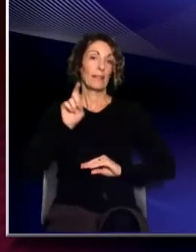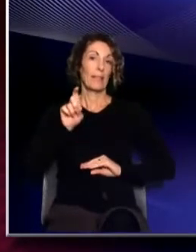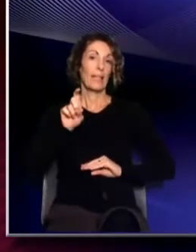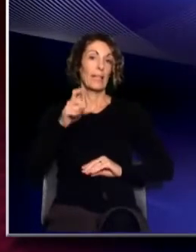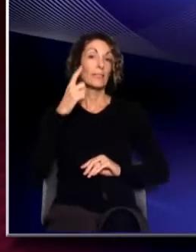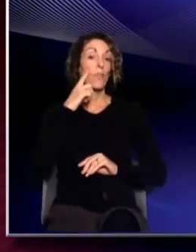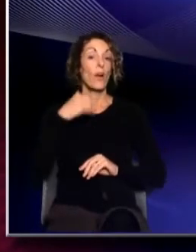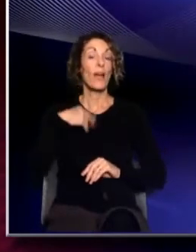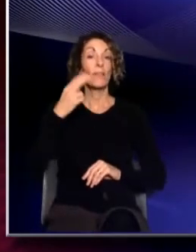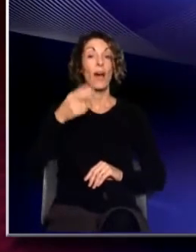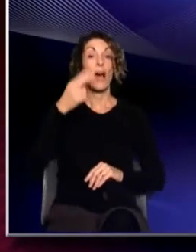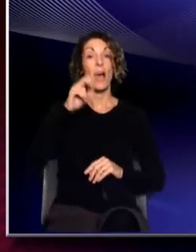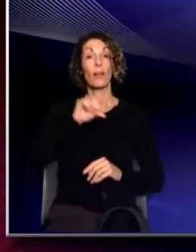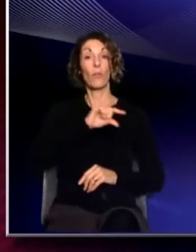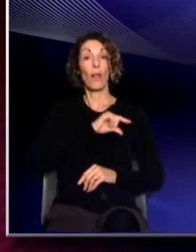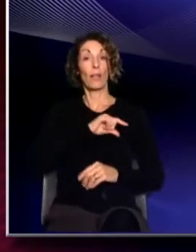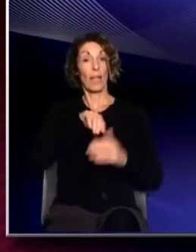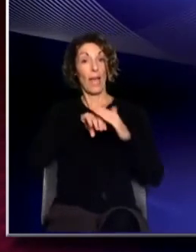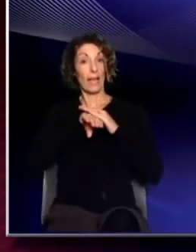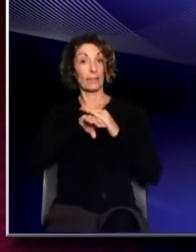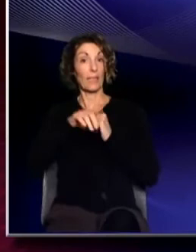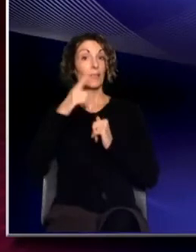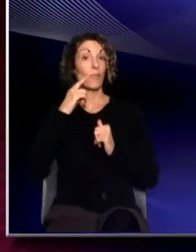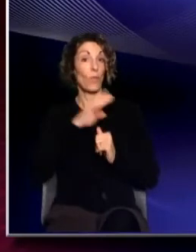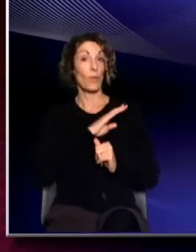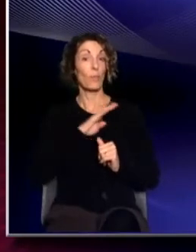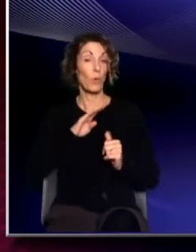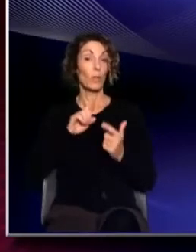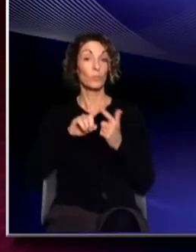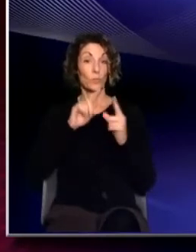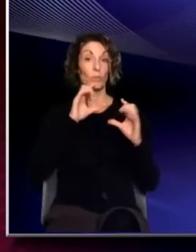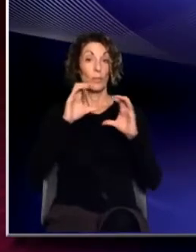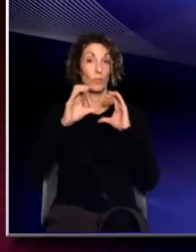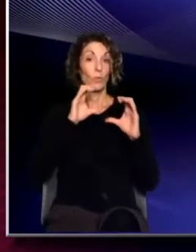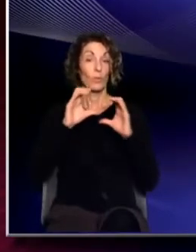having high-quality access for the board to communicate,